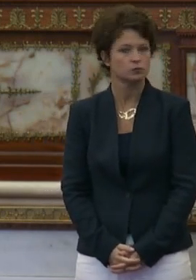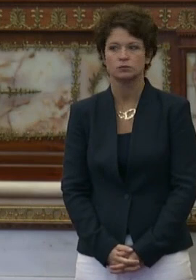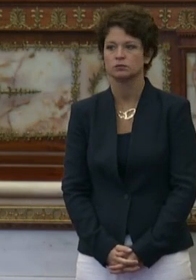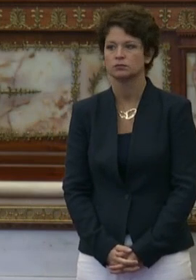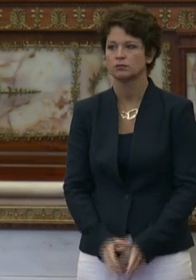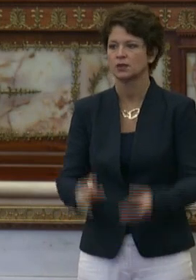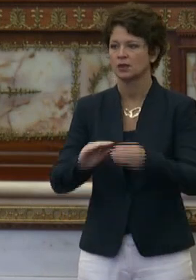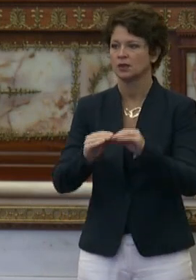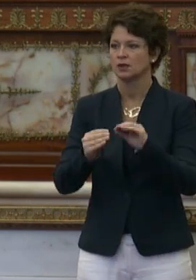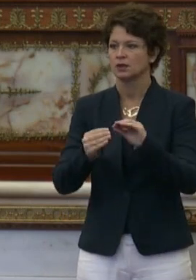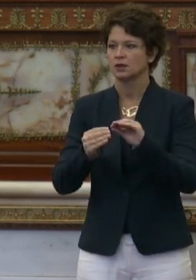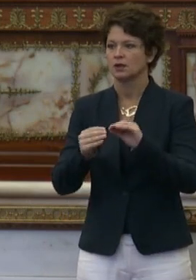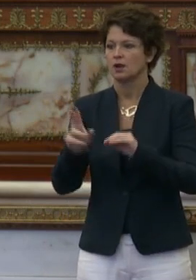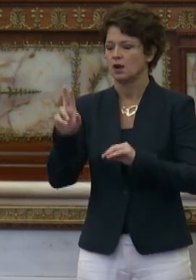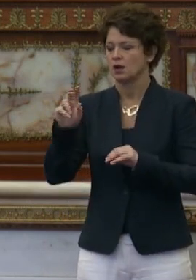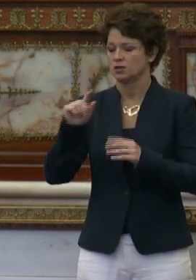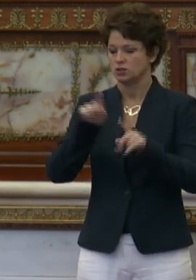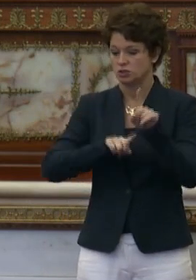Star 6 to unmute.